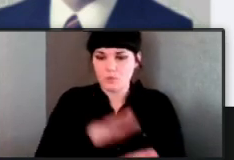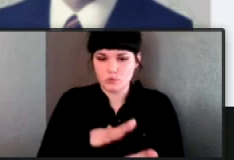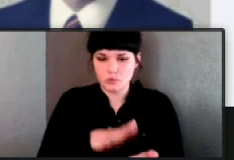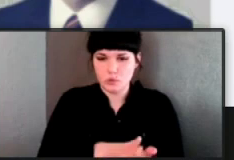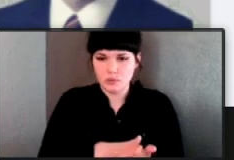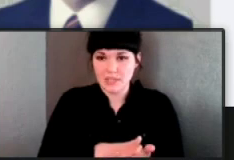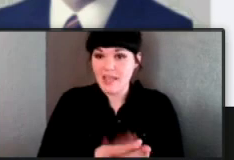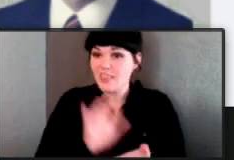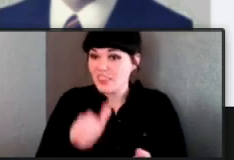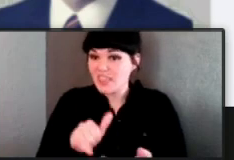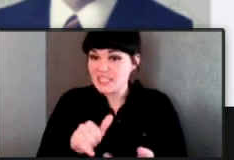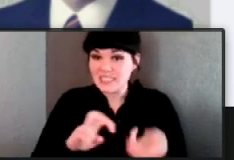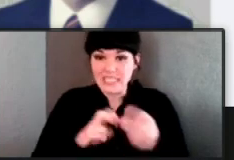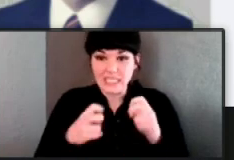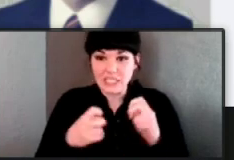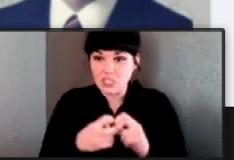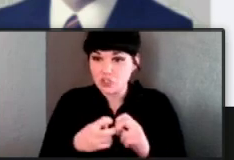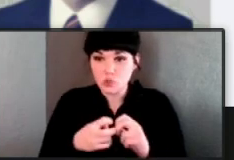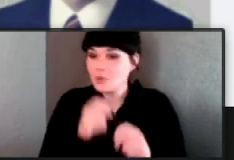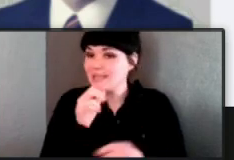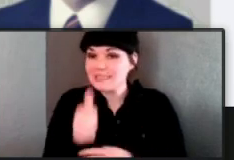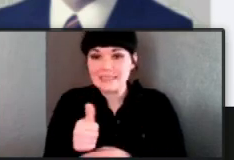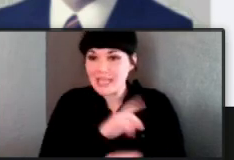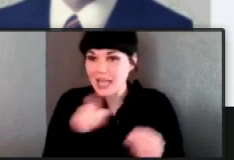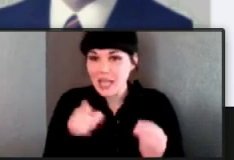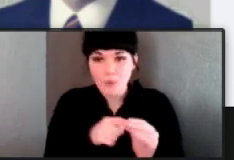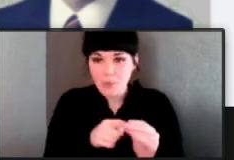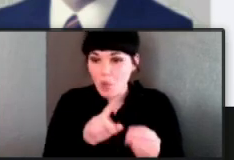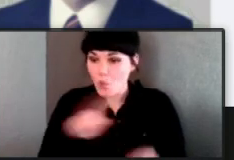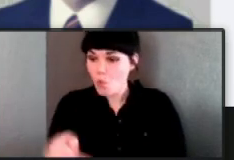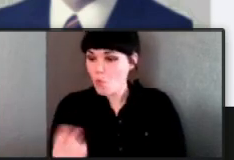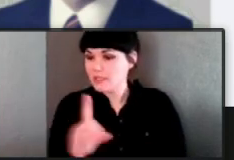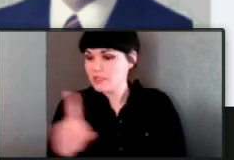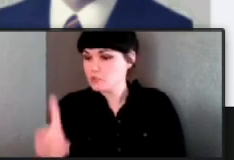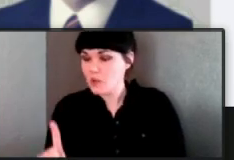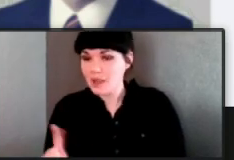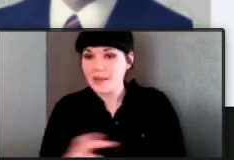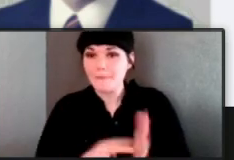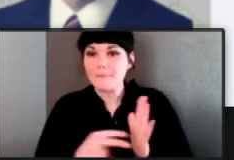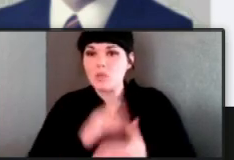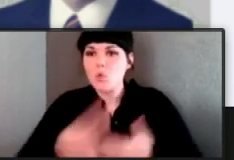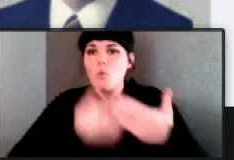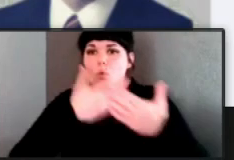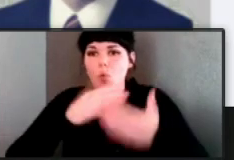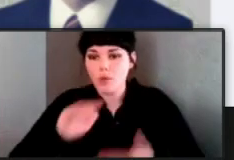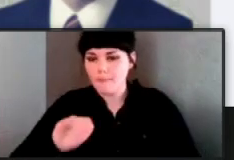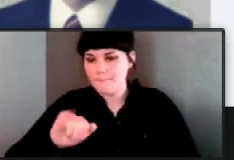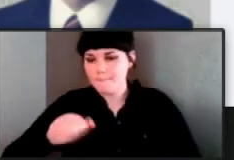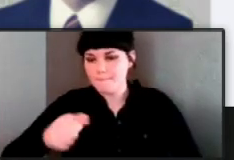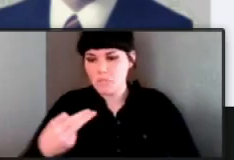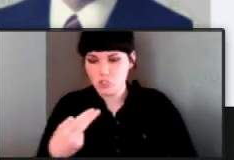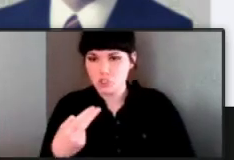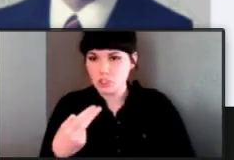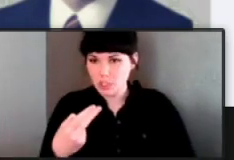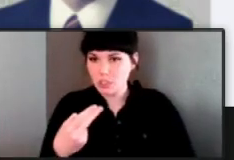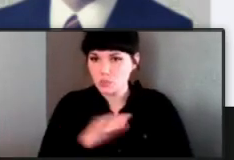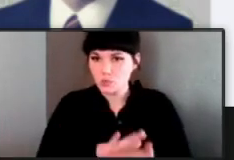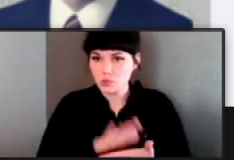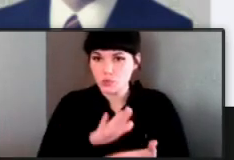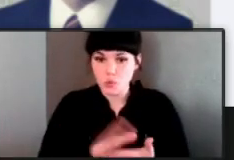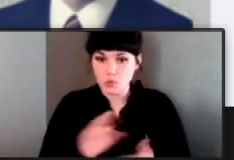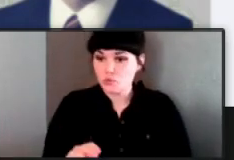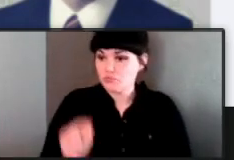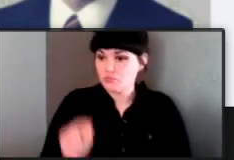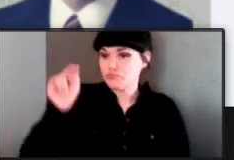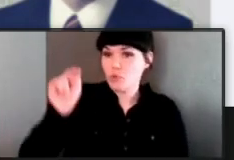the money for all Michigan schools. So that means Detroit, that means the UP, that means Grosse Pointe,